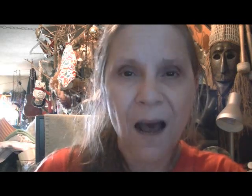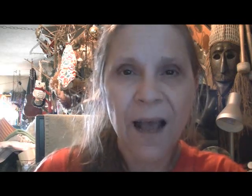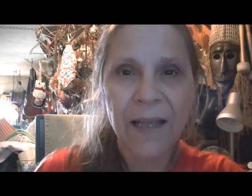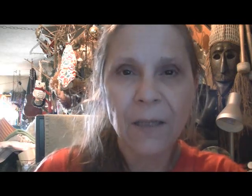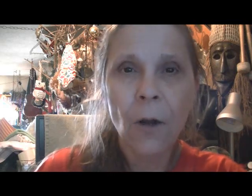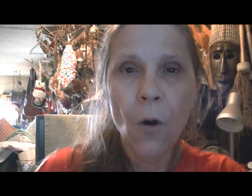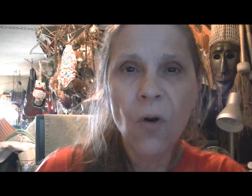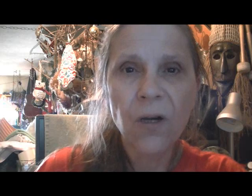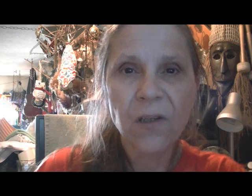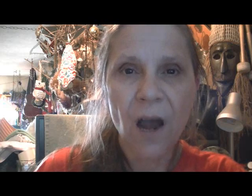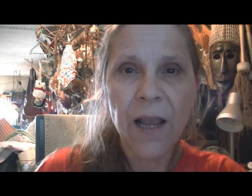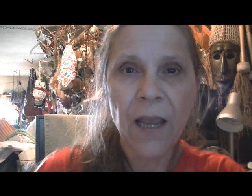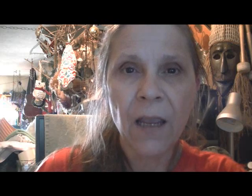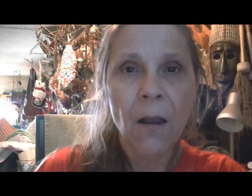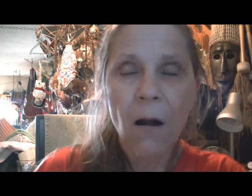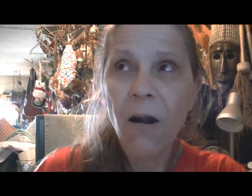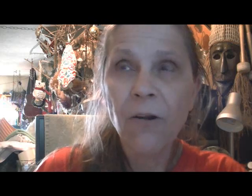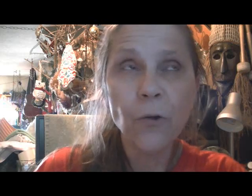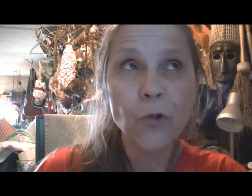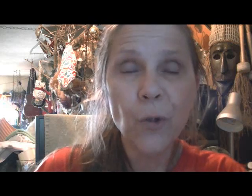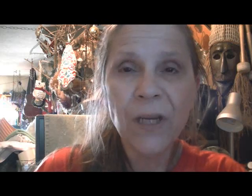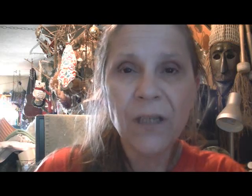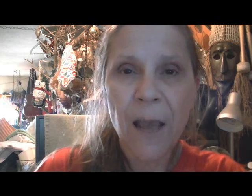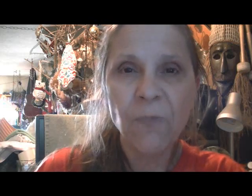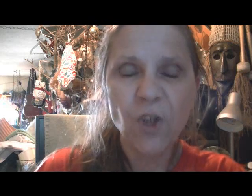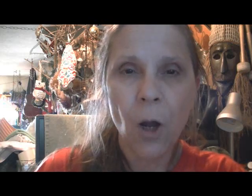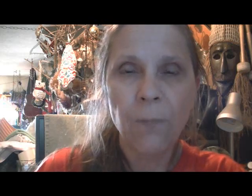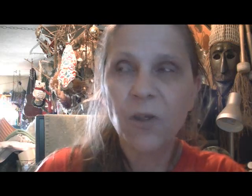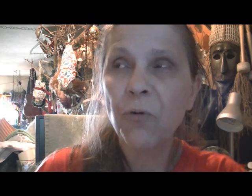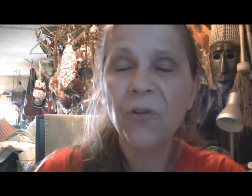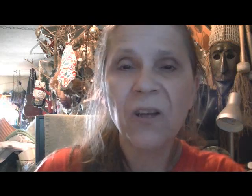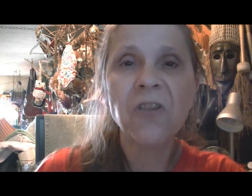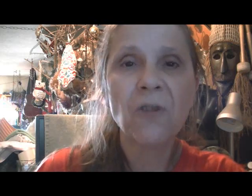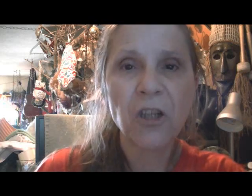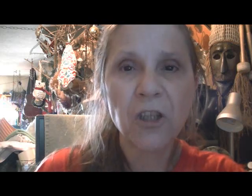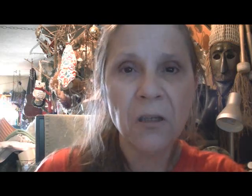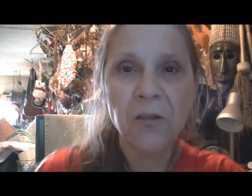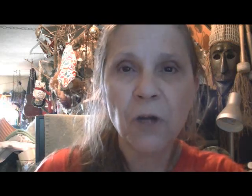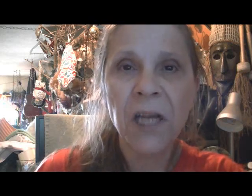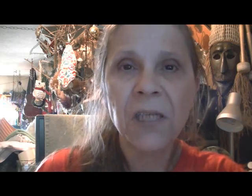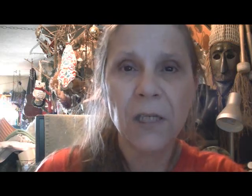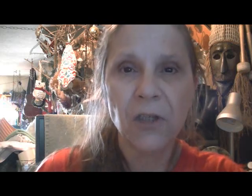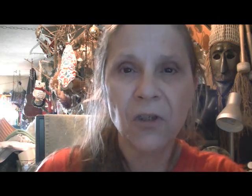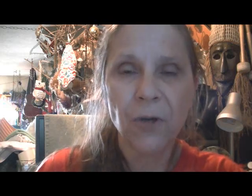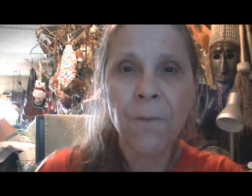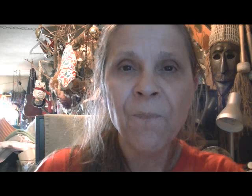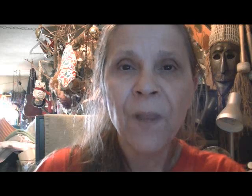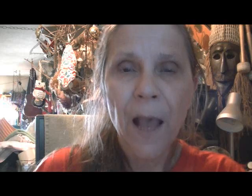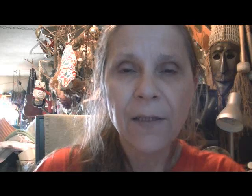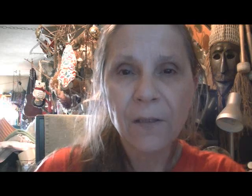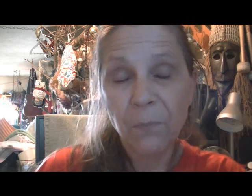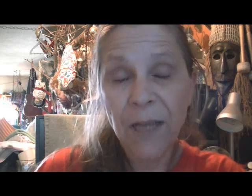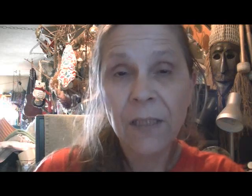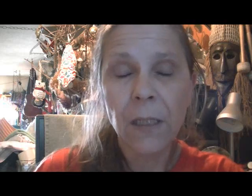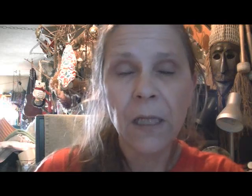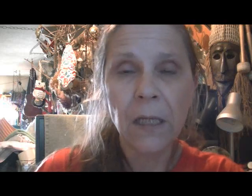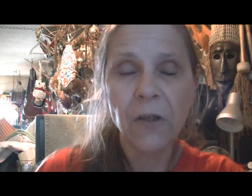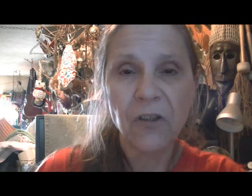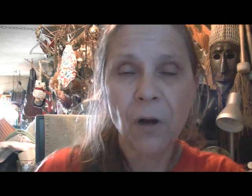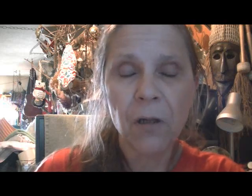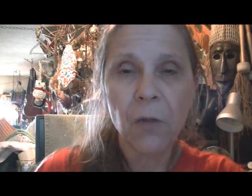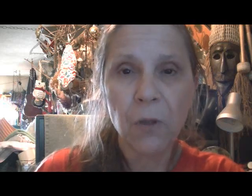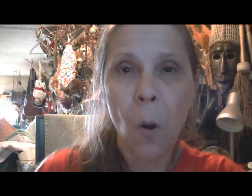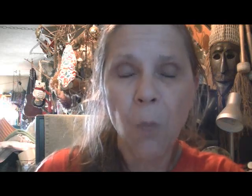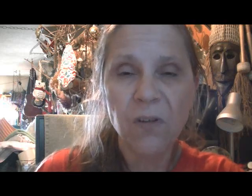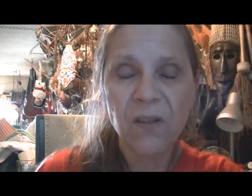these guys who are dying are doing temp jobs through the construction and trades industry, as basically